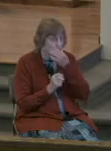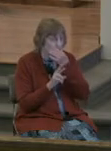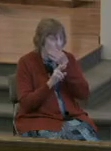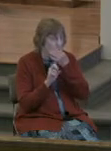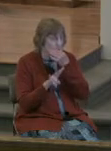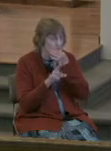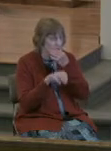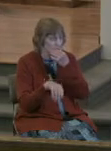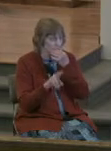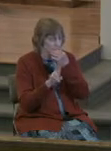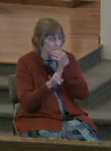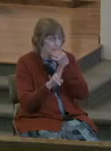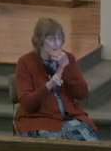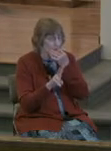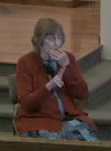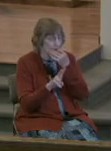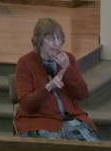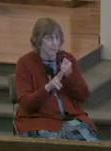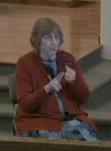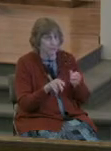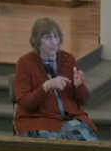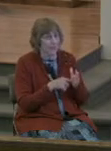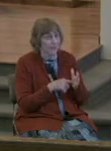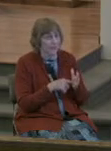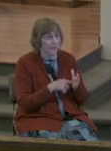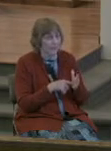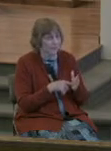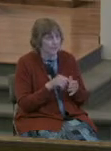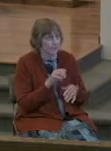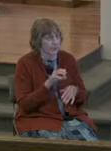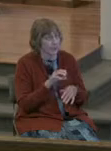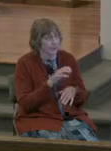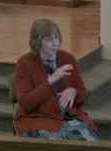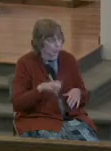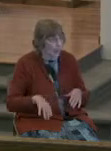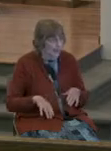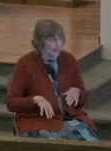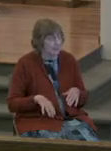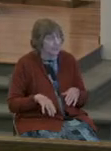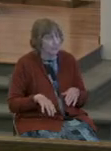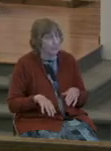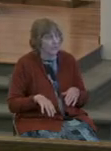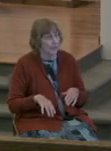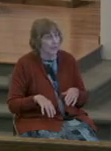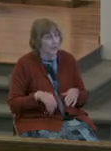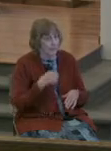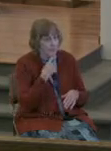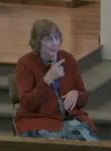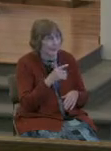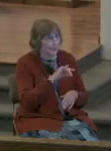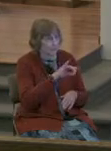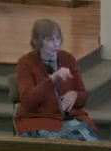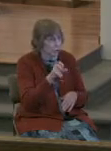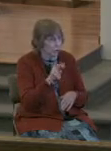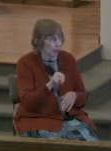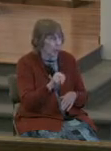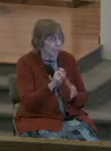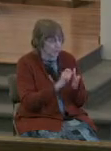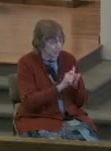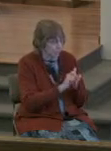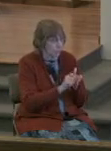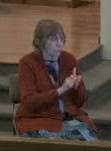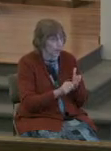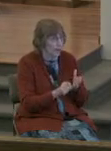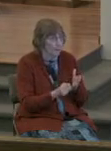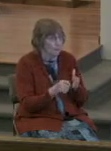Revelation chapter 2. And this is Christ. He's dictating to John as John's exiled on the